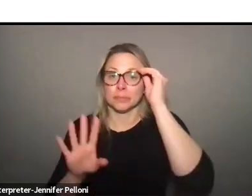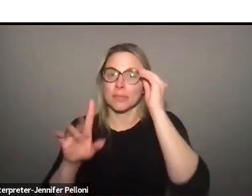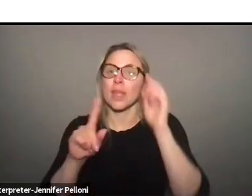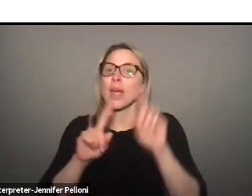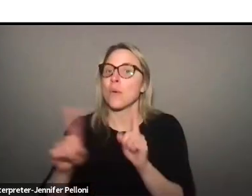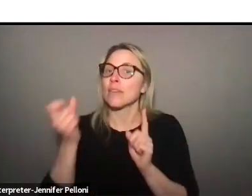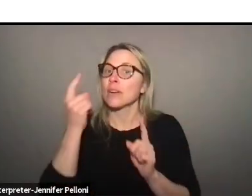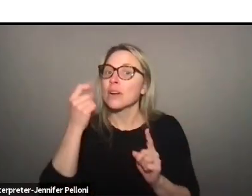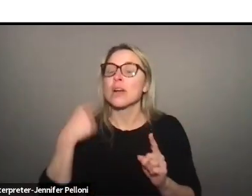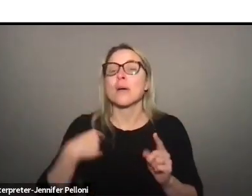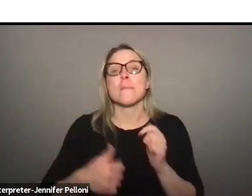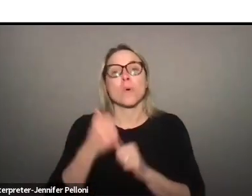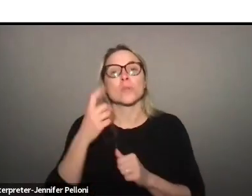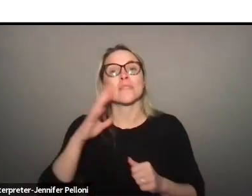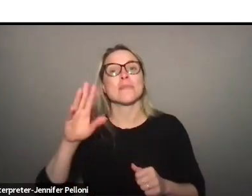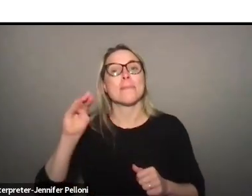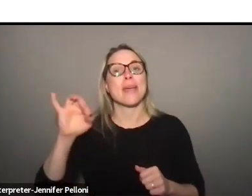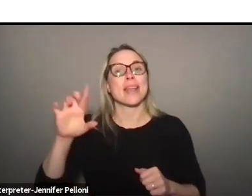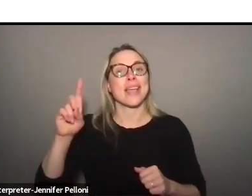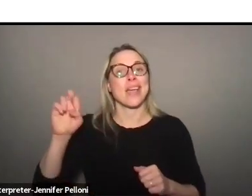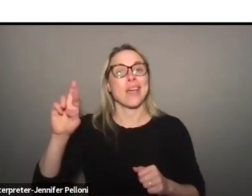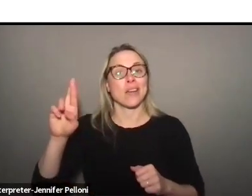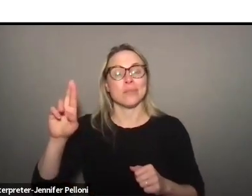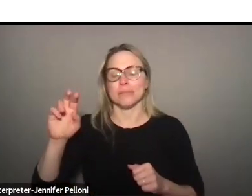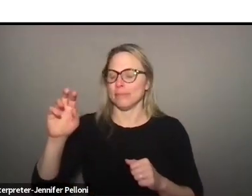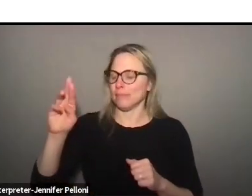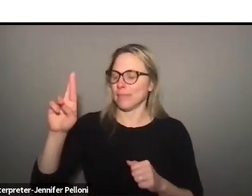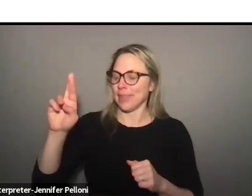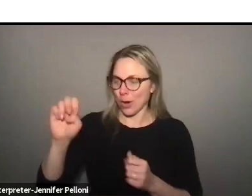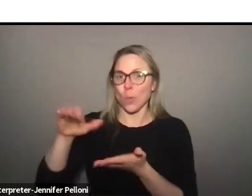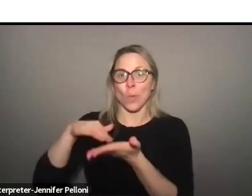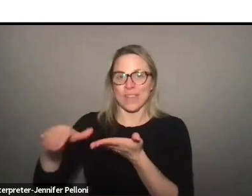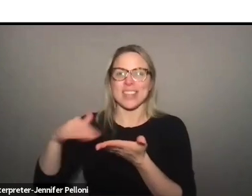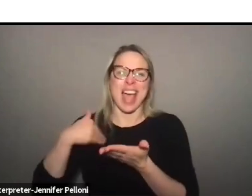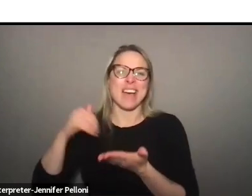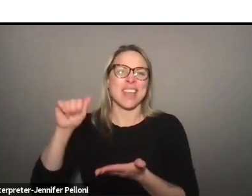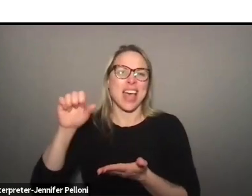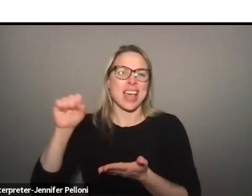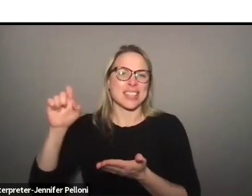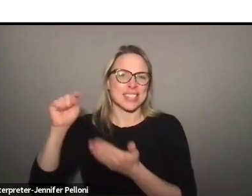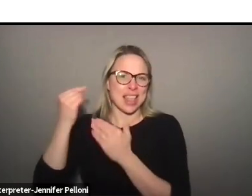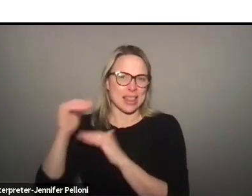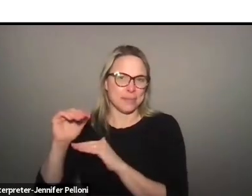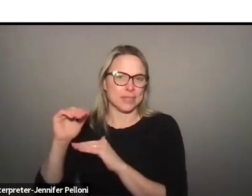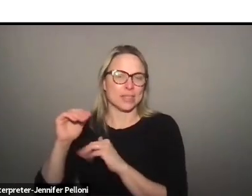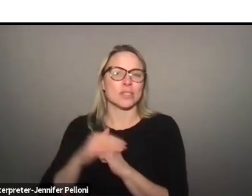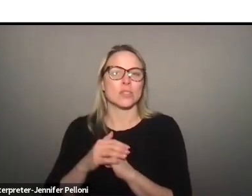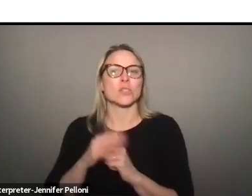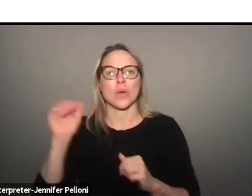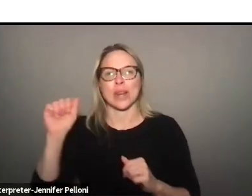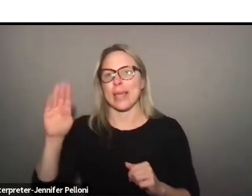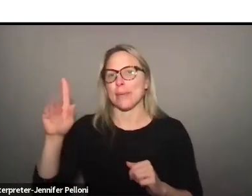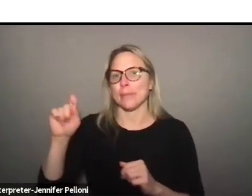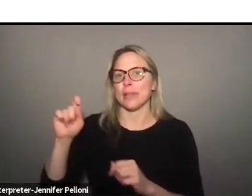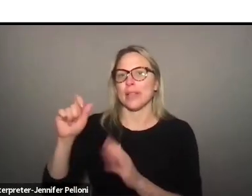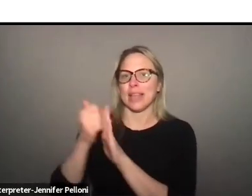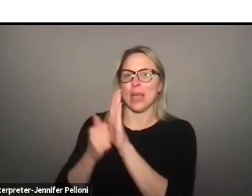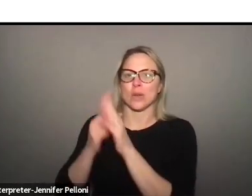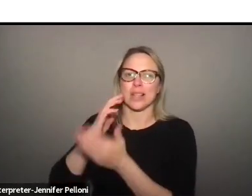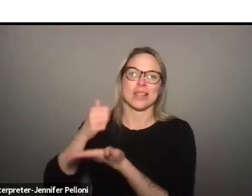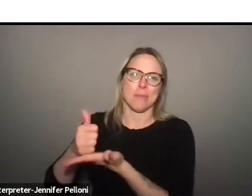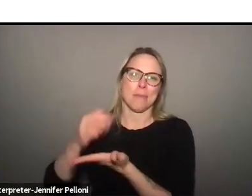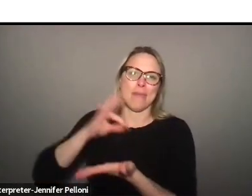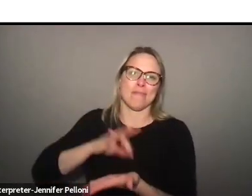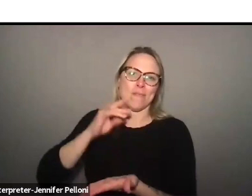oftentimes a lot of Medicare waivers still do have asset limits associated with them. So an ABLE account is helpful for that as